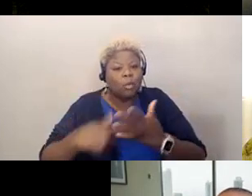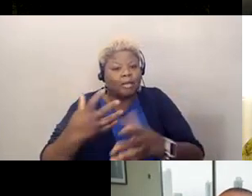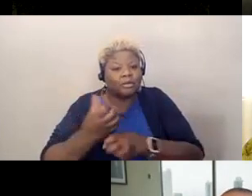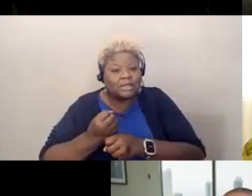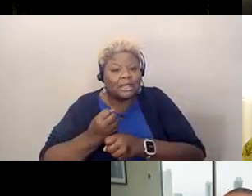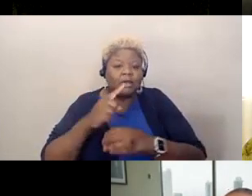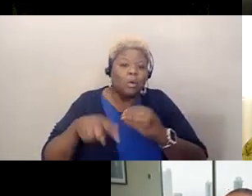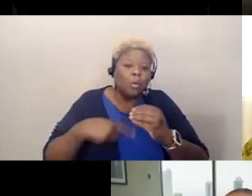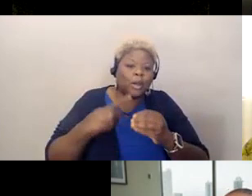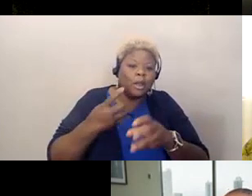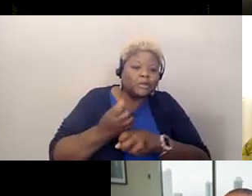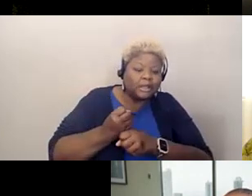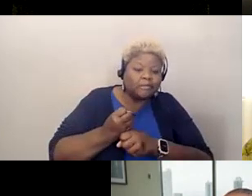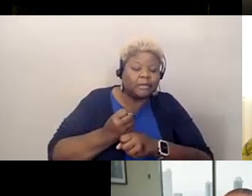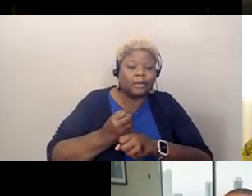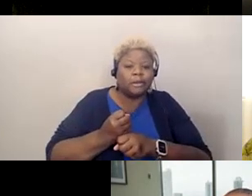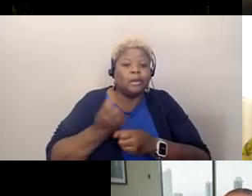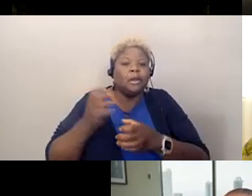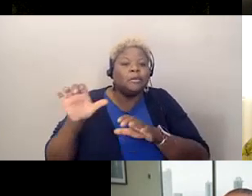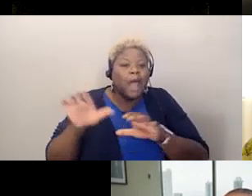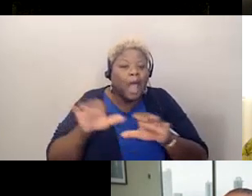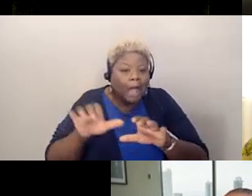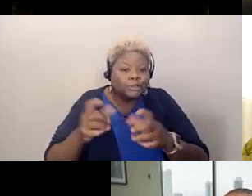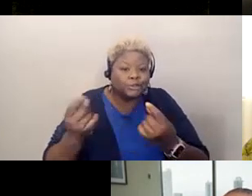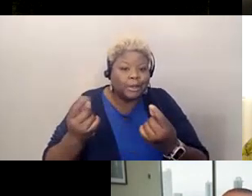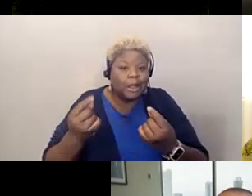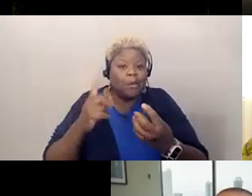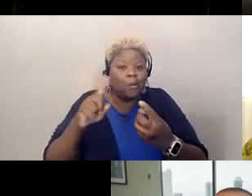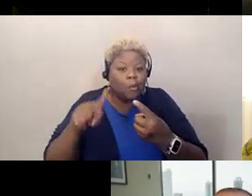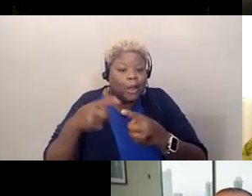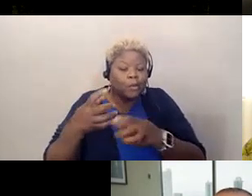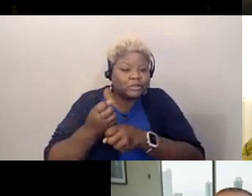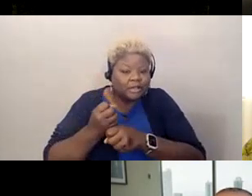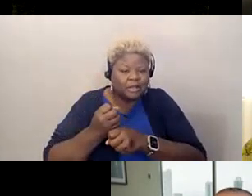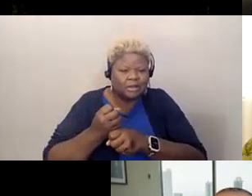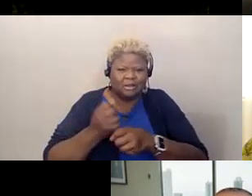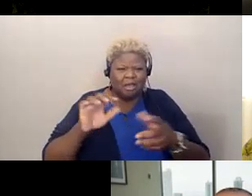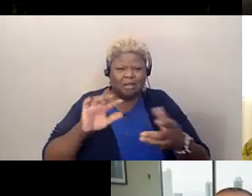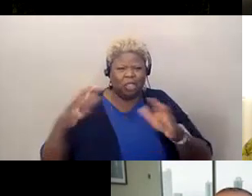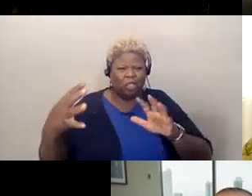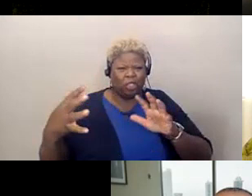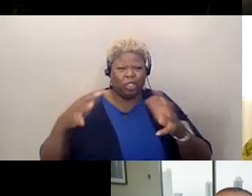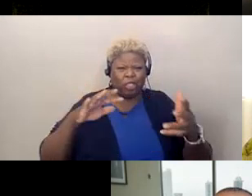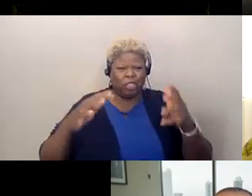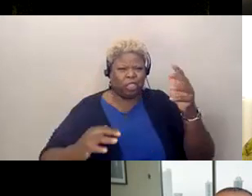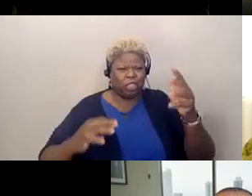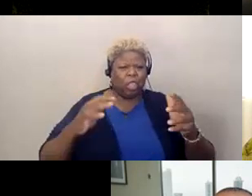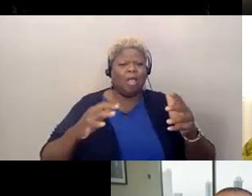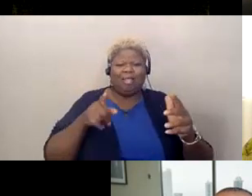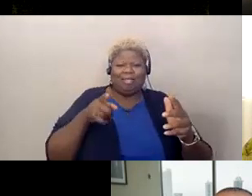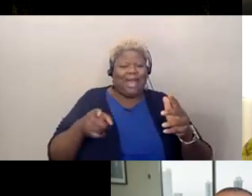when they receive it and what action is taken once they receive it. And this is an area that we think really